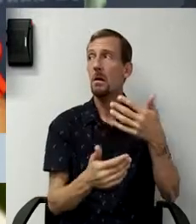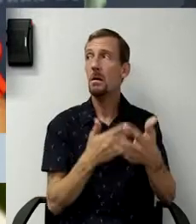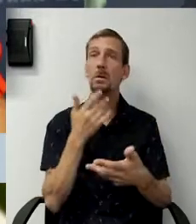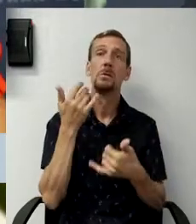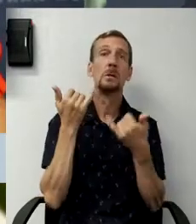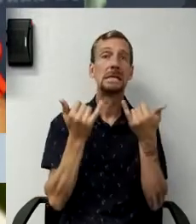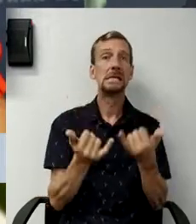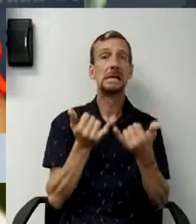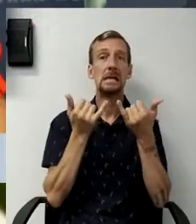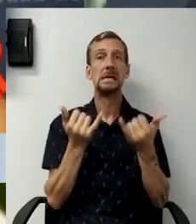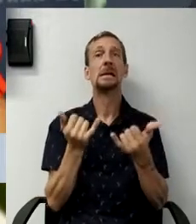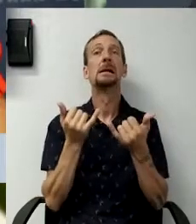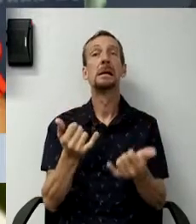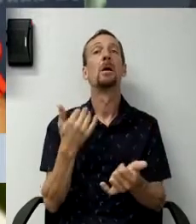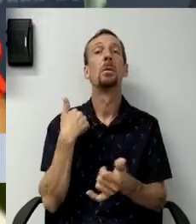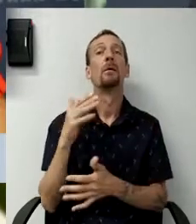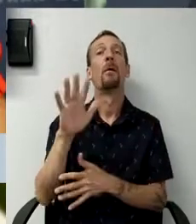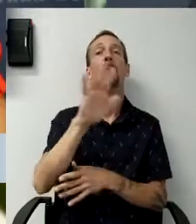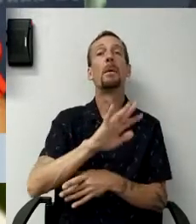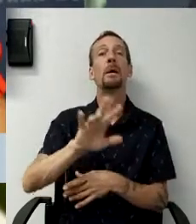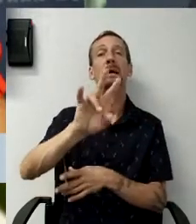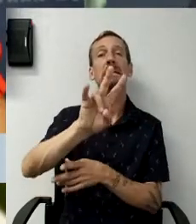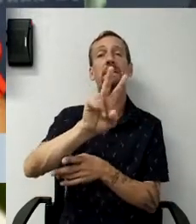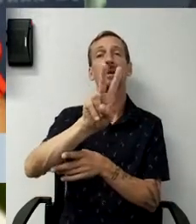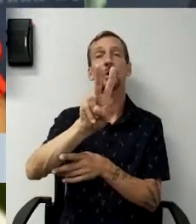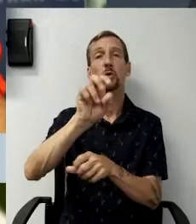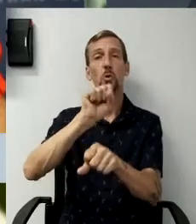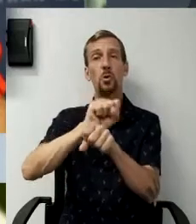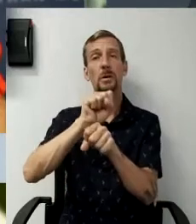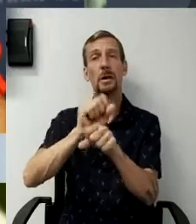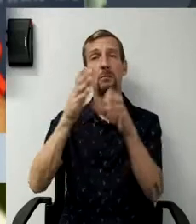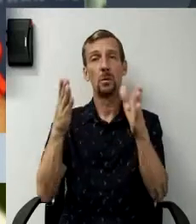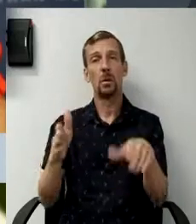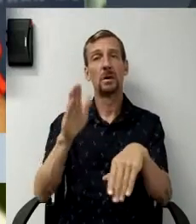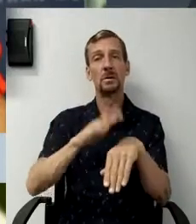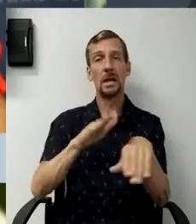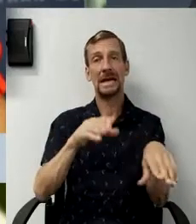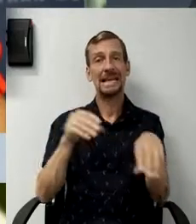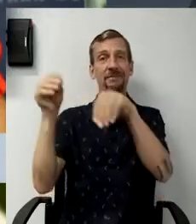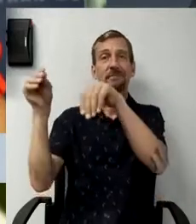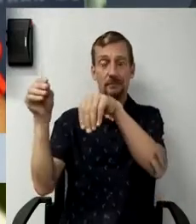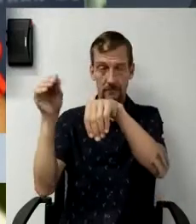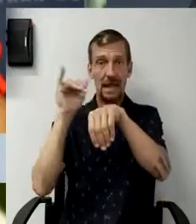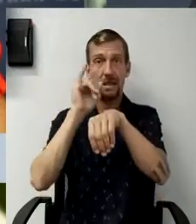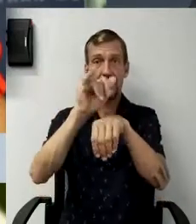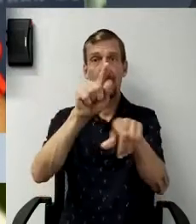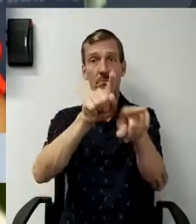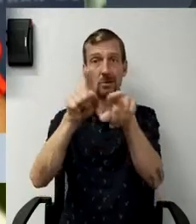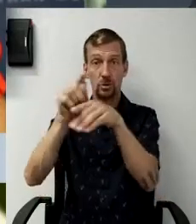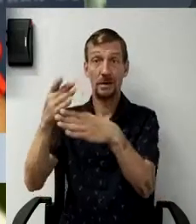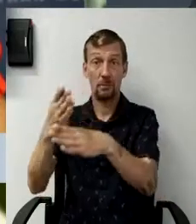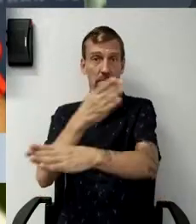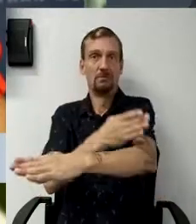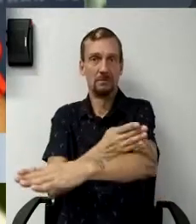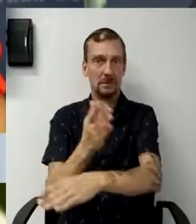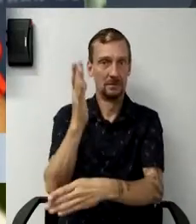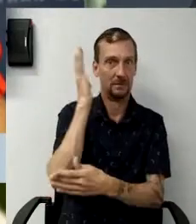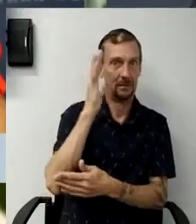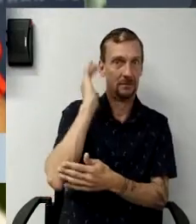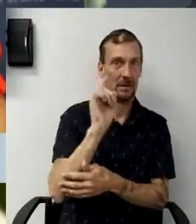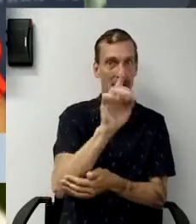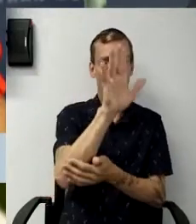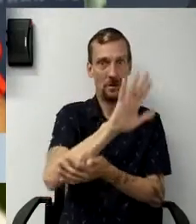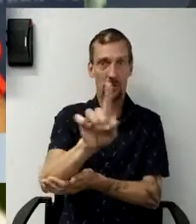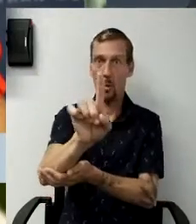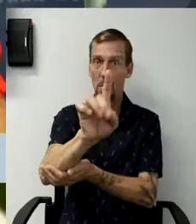So right now we have 72 employees that are out on leave. That's also an improvement. Not too long ago we had over